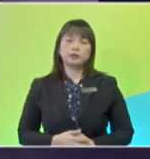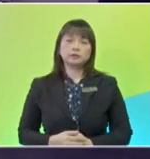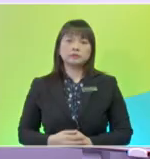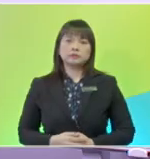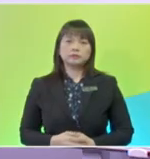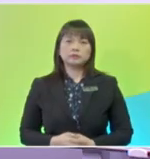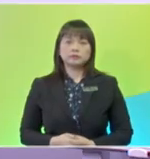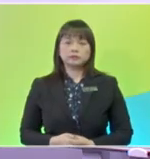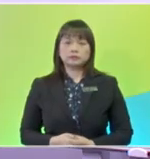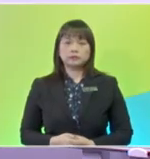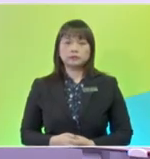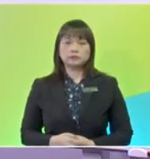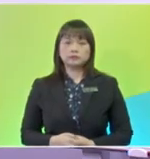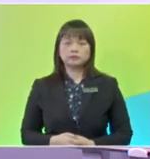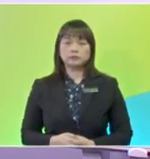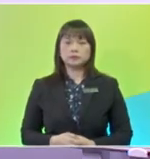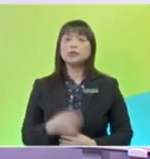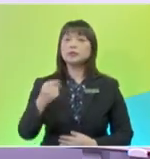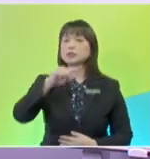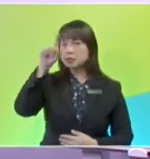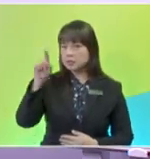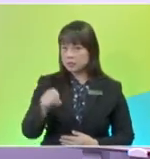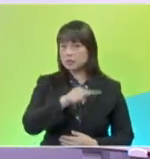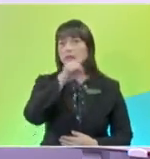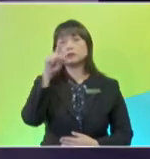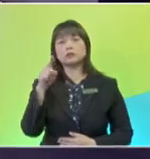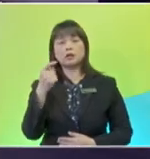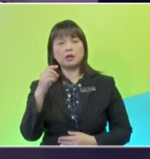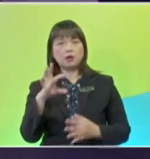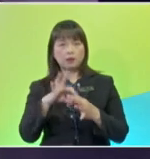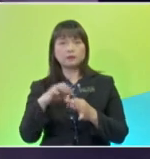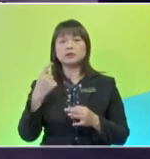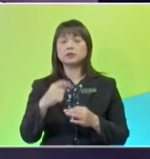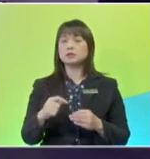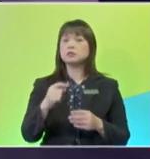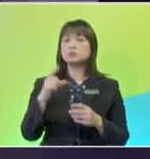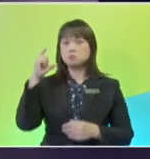cycle of the phases of the moon. Yes, correct. Okay. Now we're going to look at this.